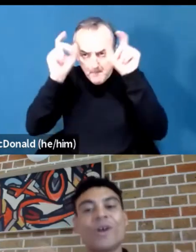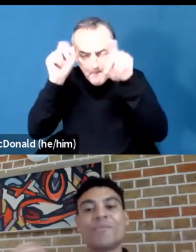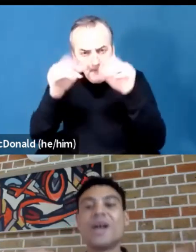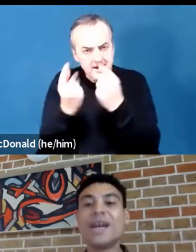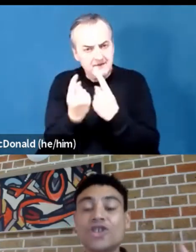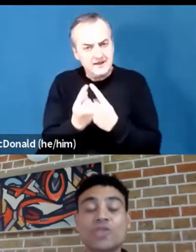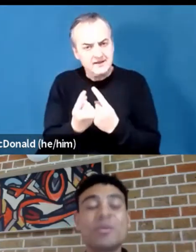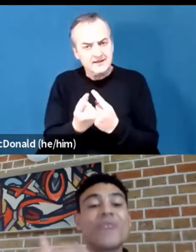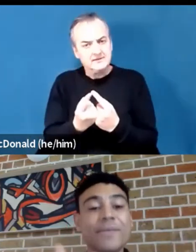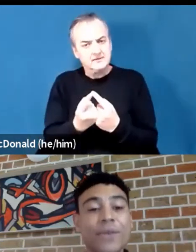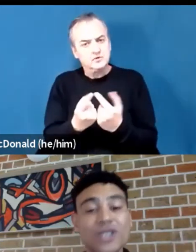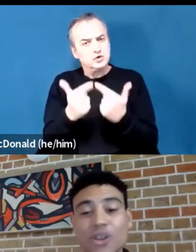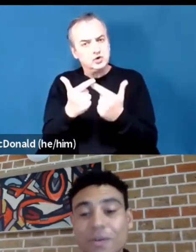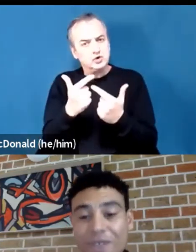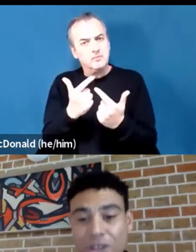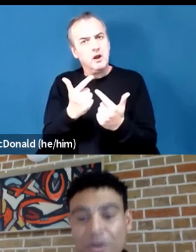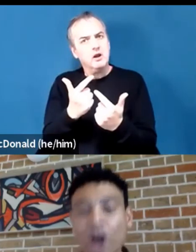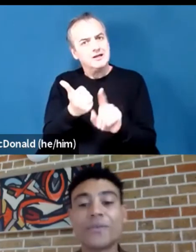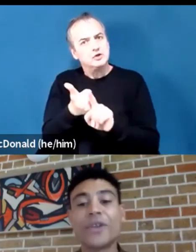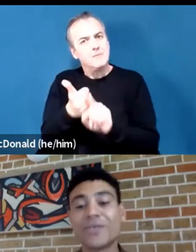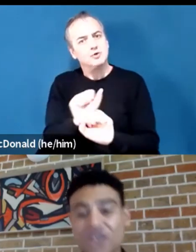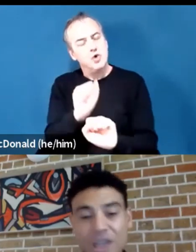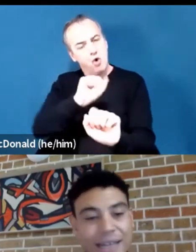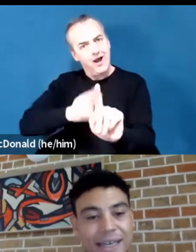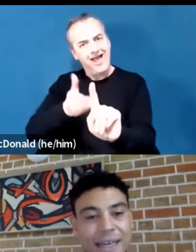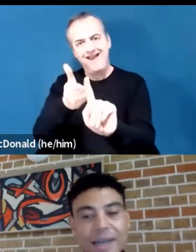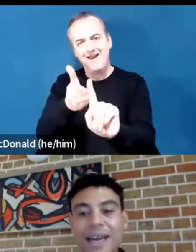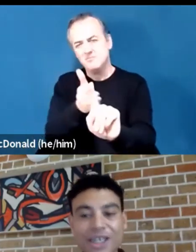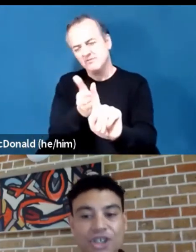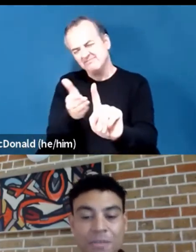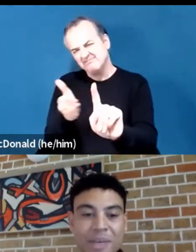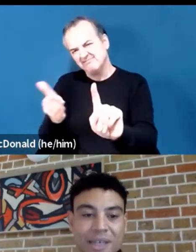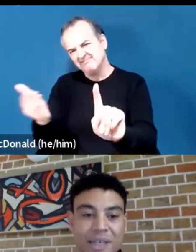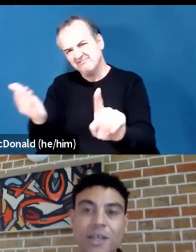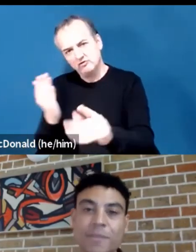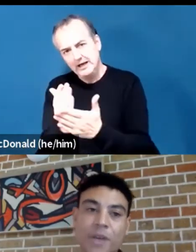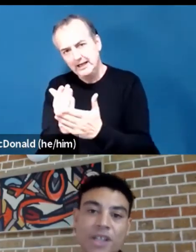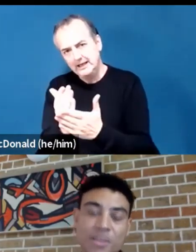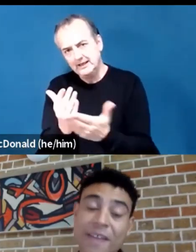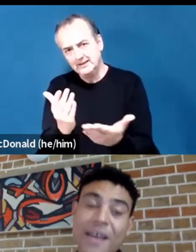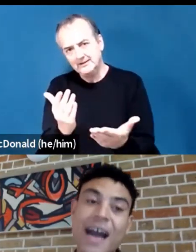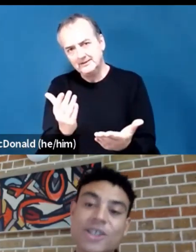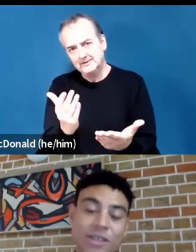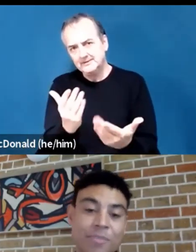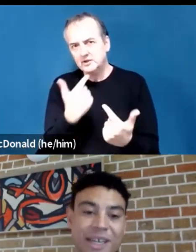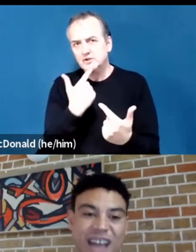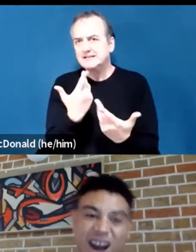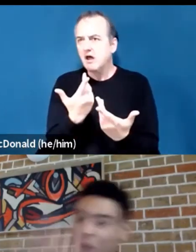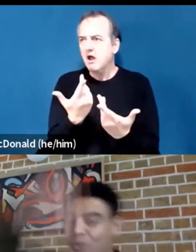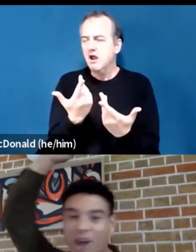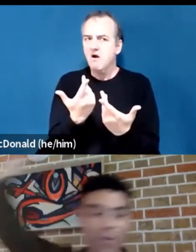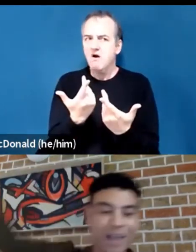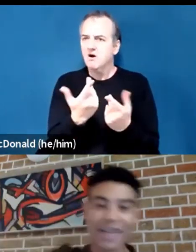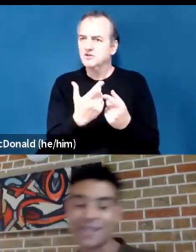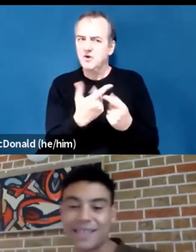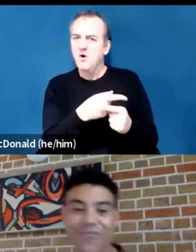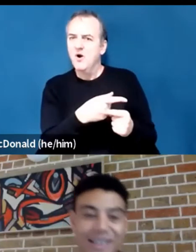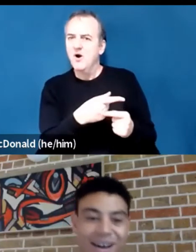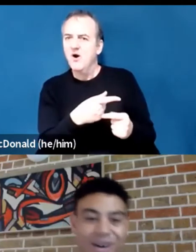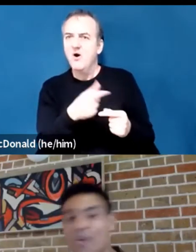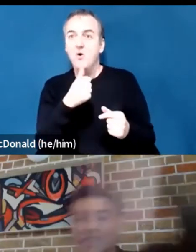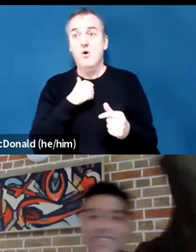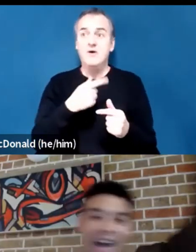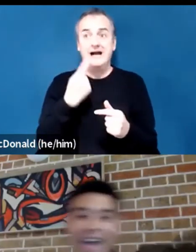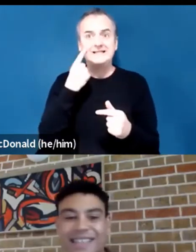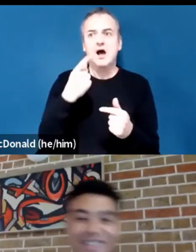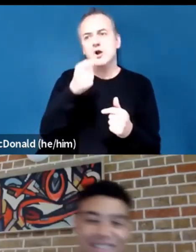lose someone, it should just be reinforcing your vision of the original idea. It shouldn't be to break the ice or to pitch that, oh, what the West End needs right